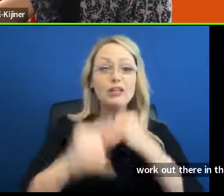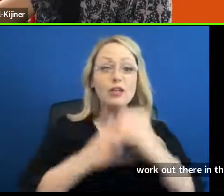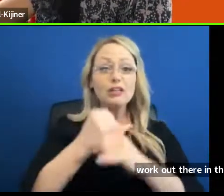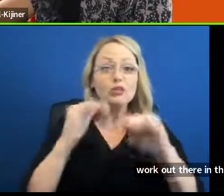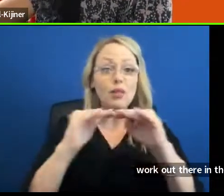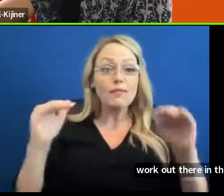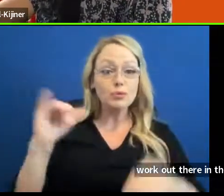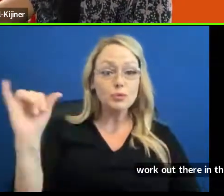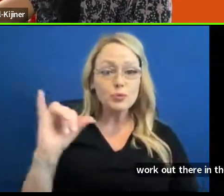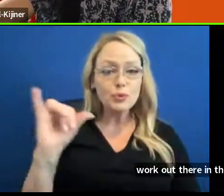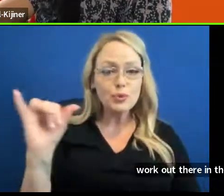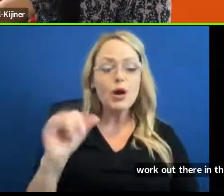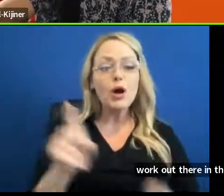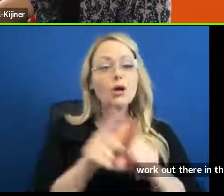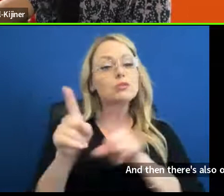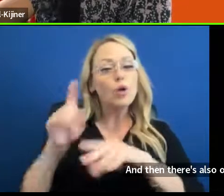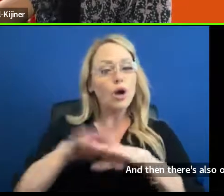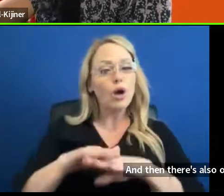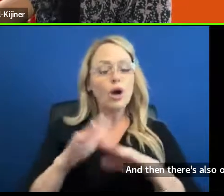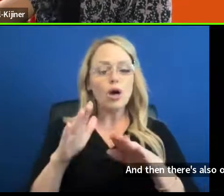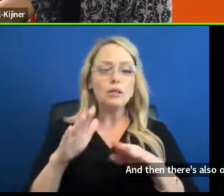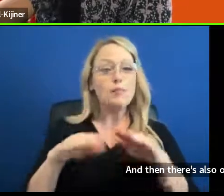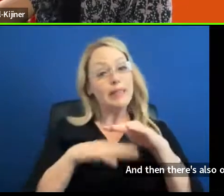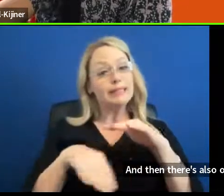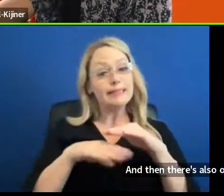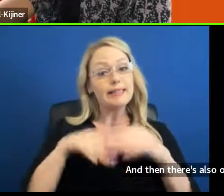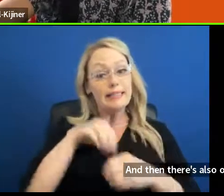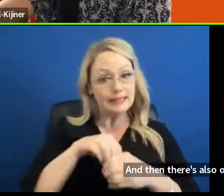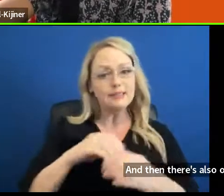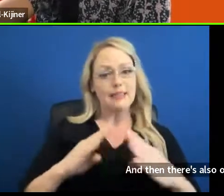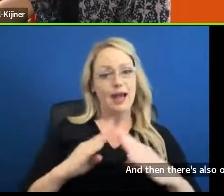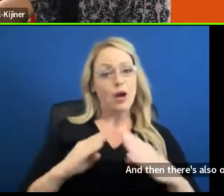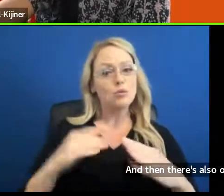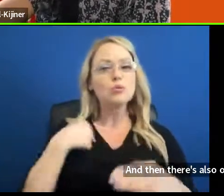know, there's some really innovative technologies that